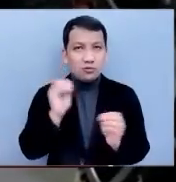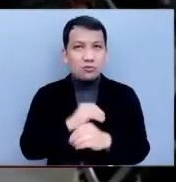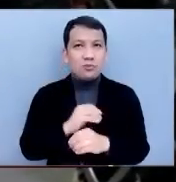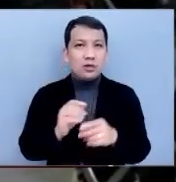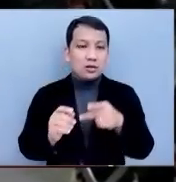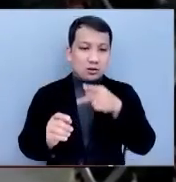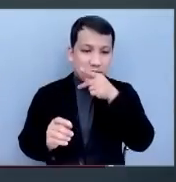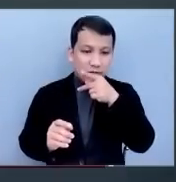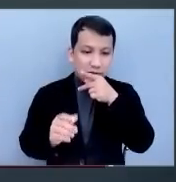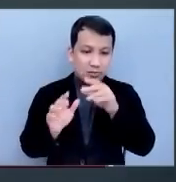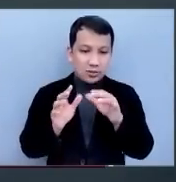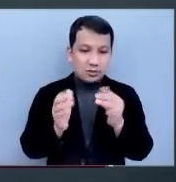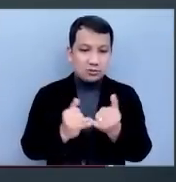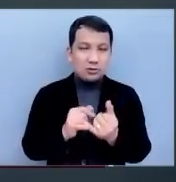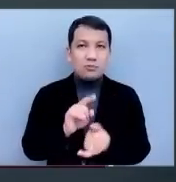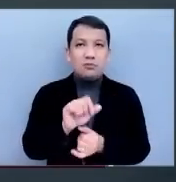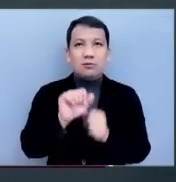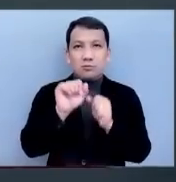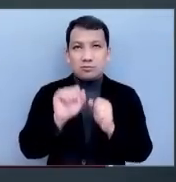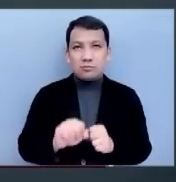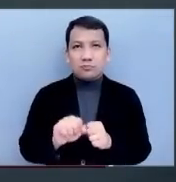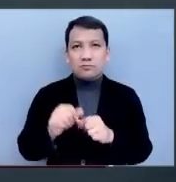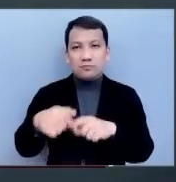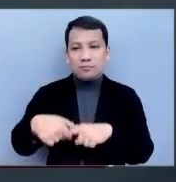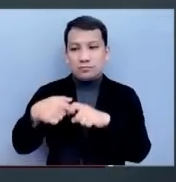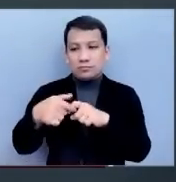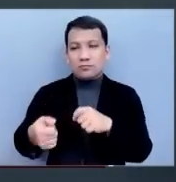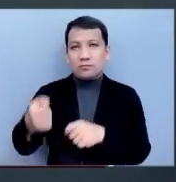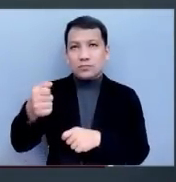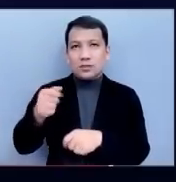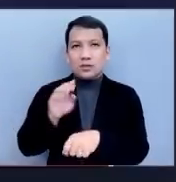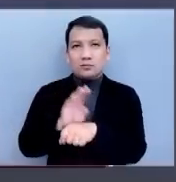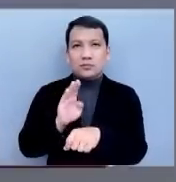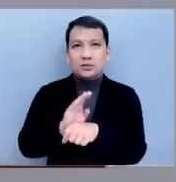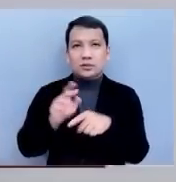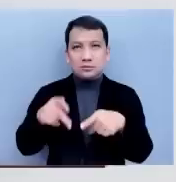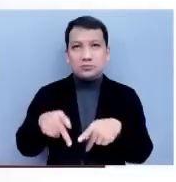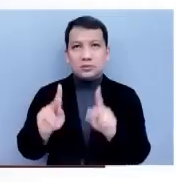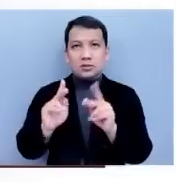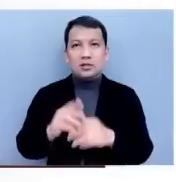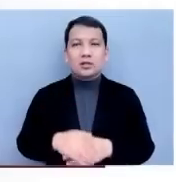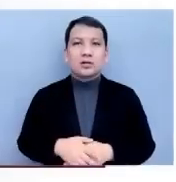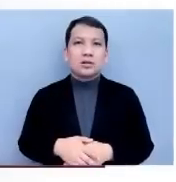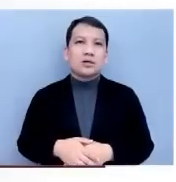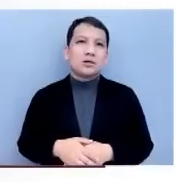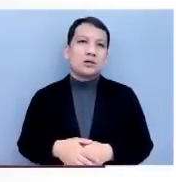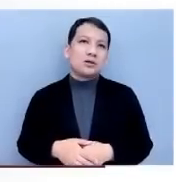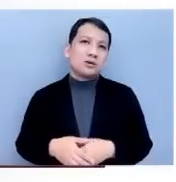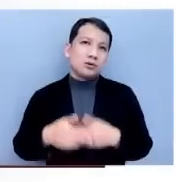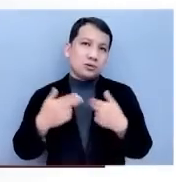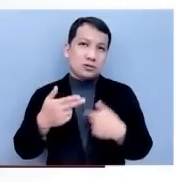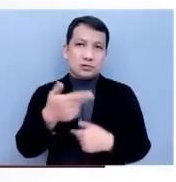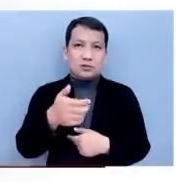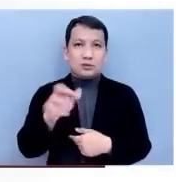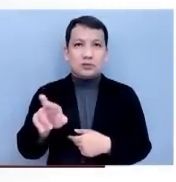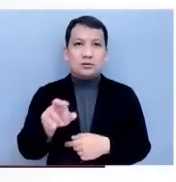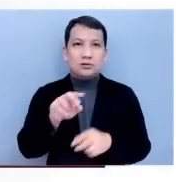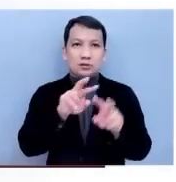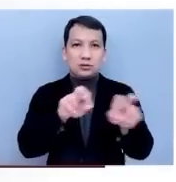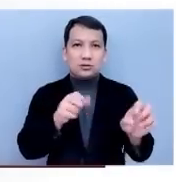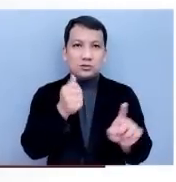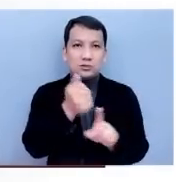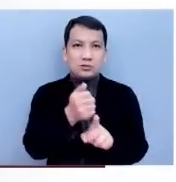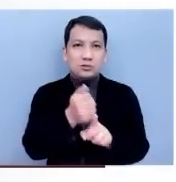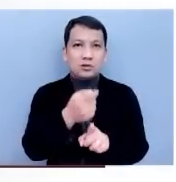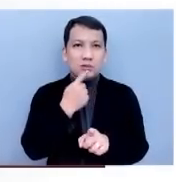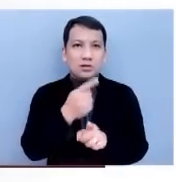pribadong kumpanya, posibleng suspindihin ang business permit. The human resource officer who is in charge of